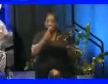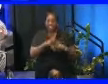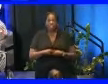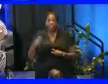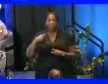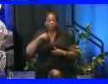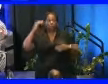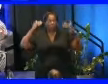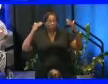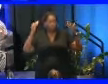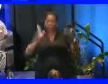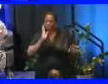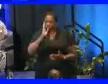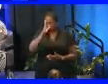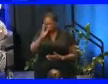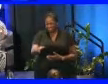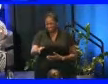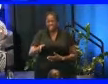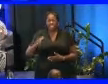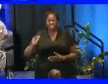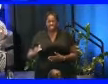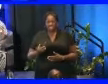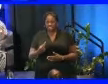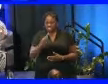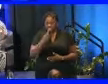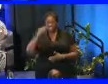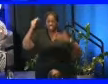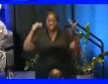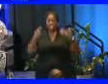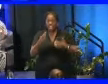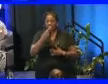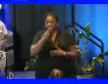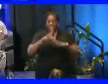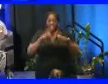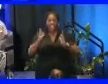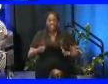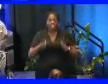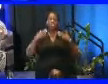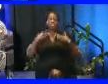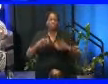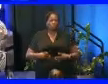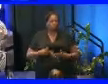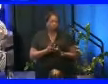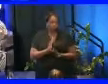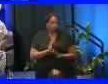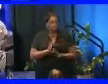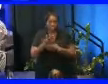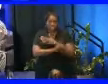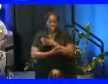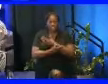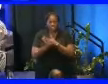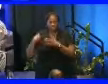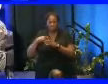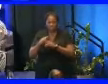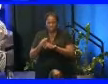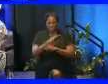We're adults, and I'm just gonna be straight. As a kid, it sucks. As an adult, it sucks. Housing is a human right. Where this country get off, we